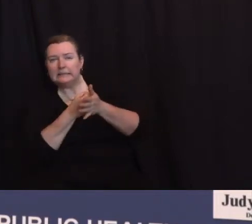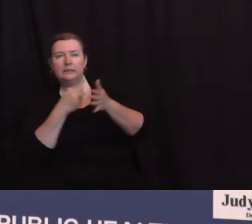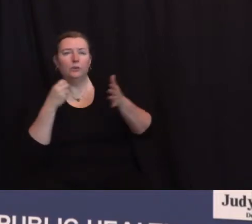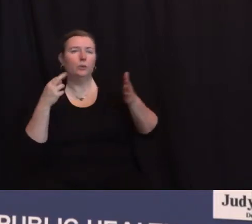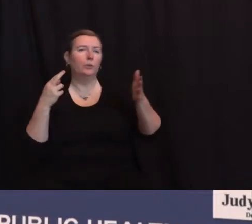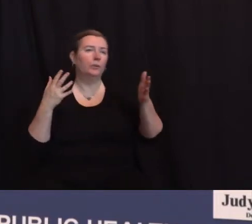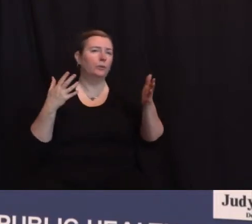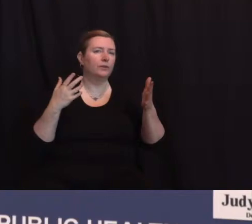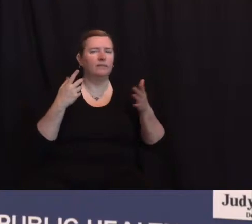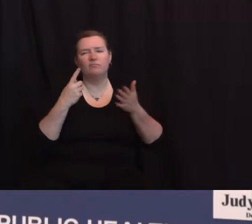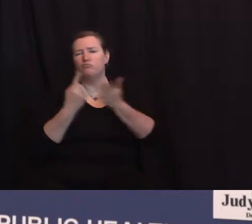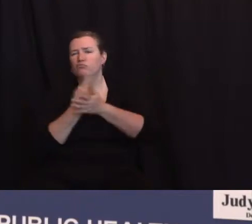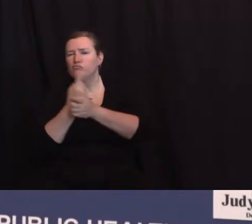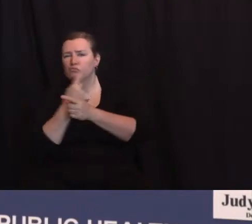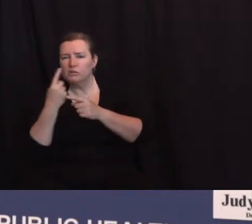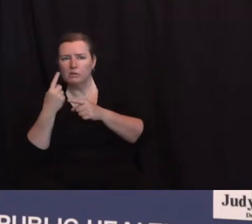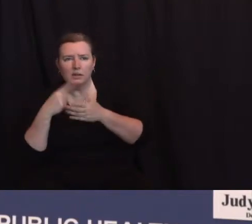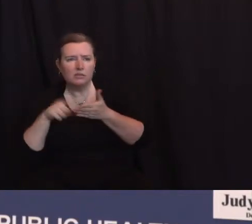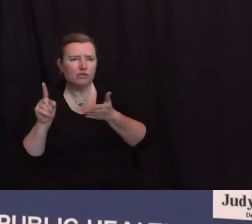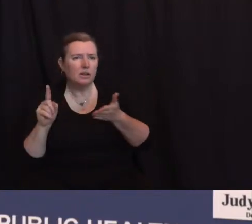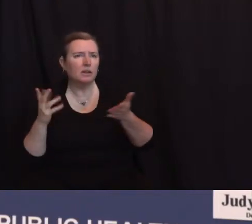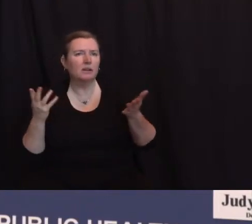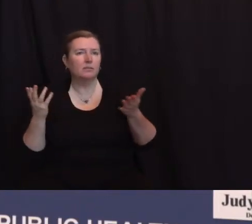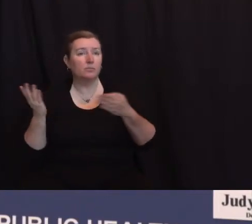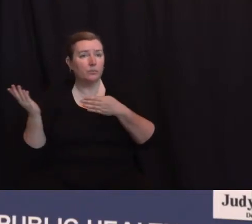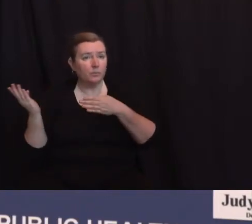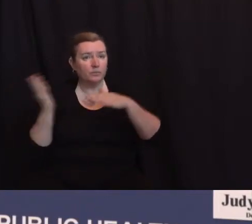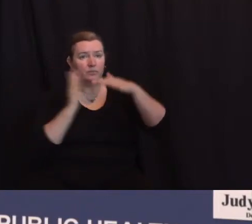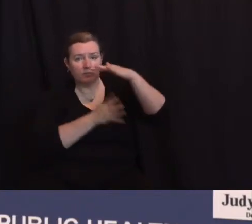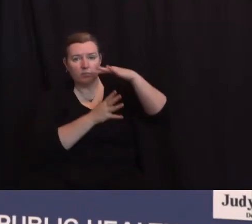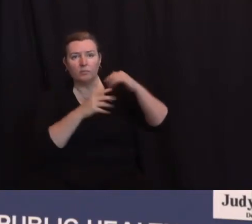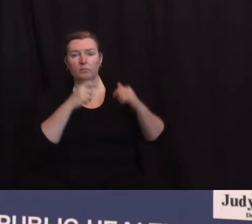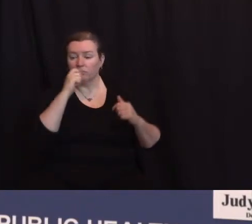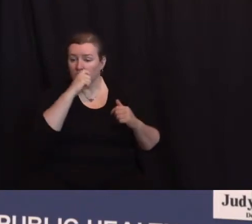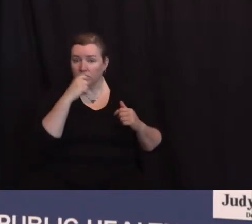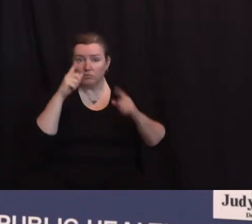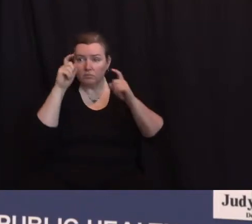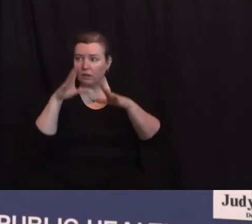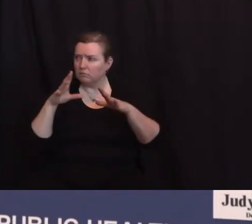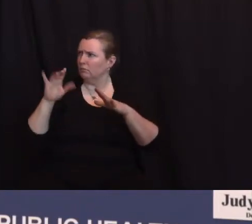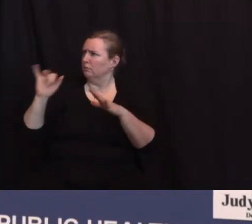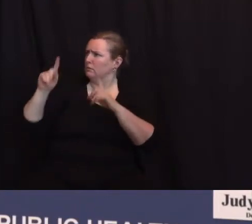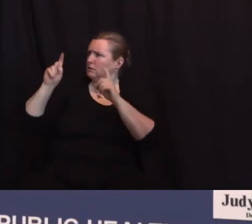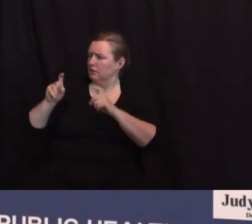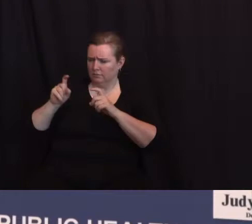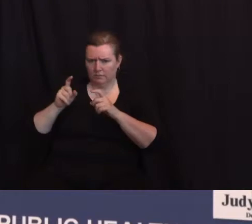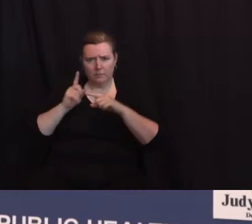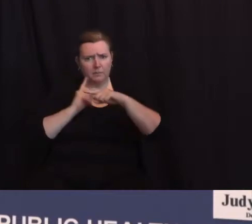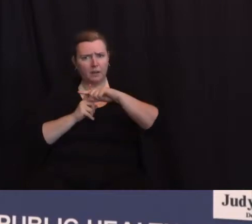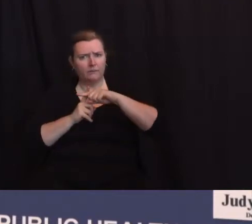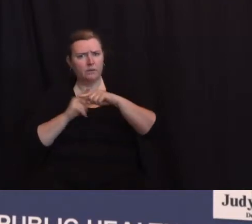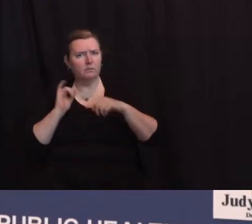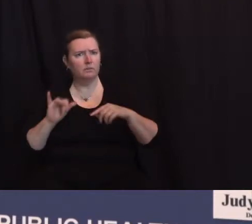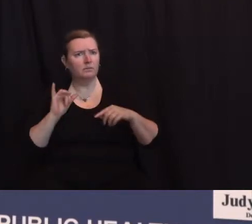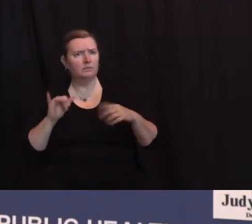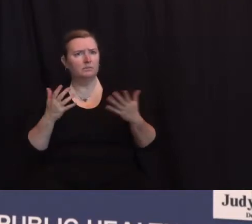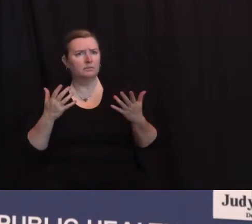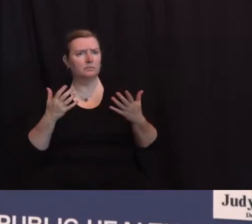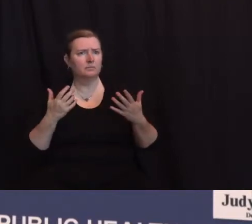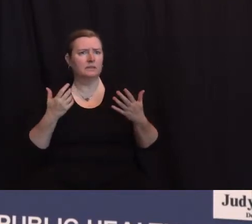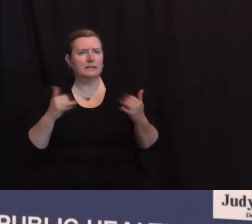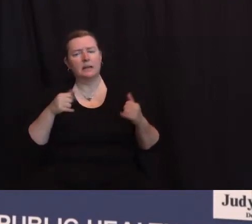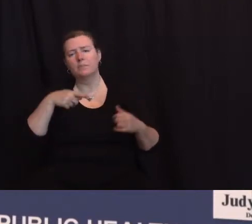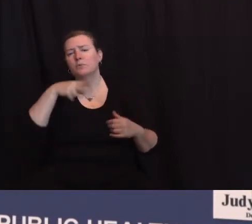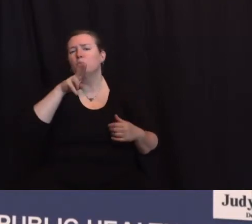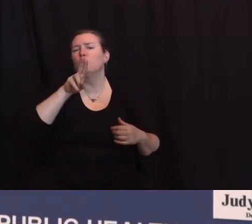check, would do a COVID test, and that would come back positive. And an additional 3 are still under investigation. As mentioned, there were